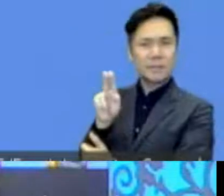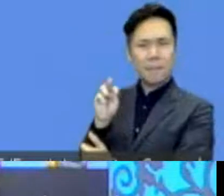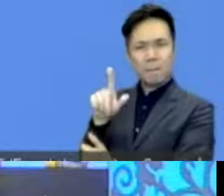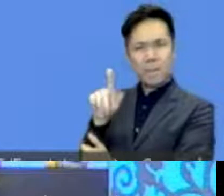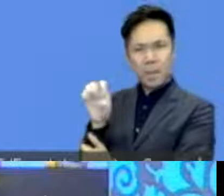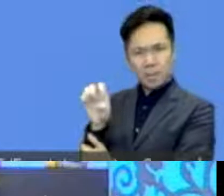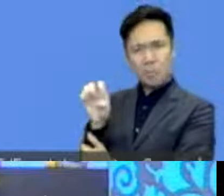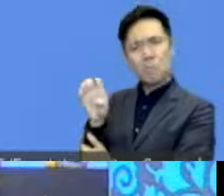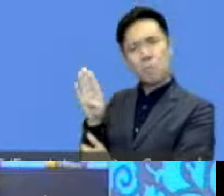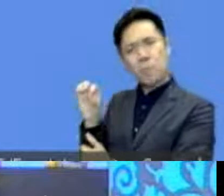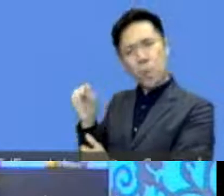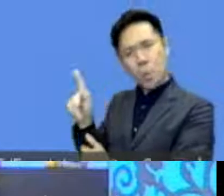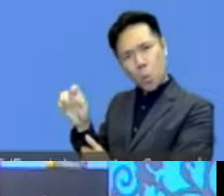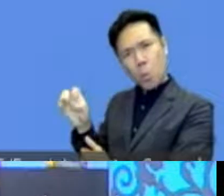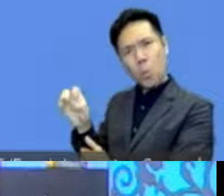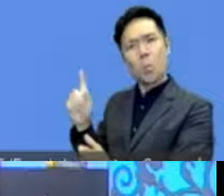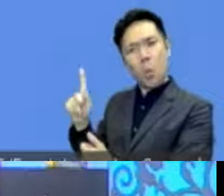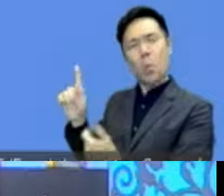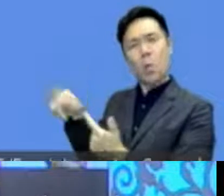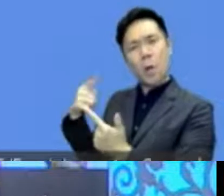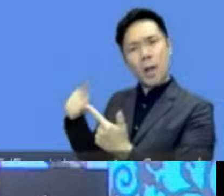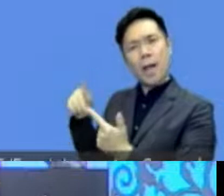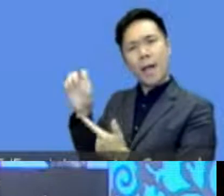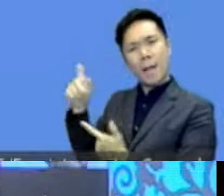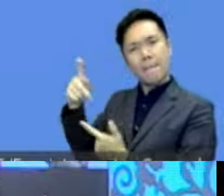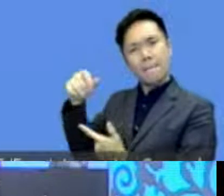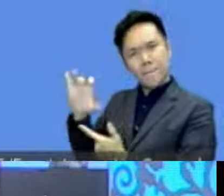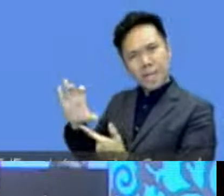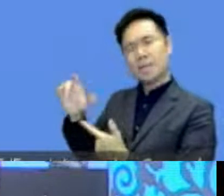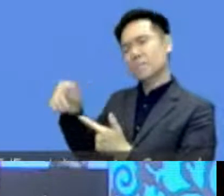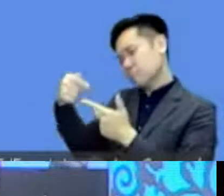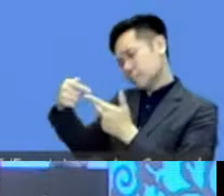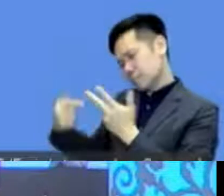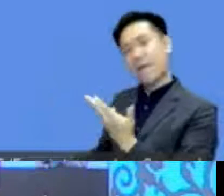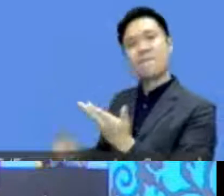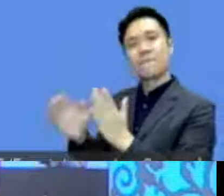used Epic School Library. There was